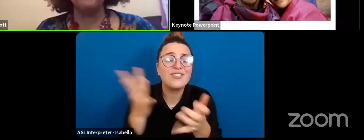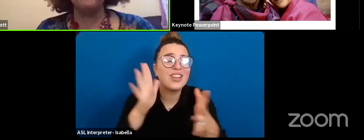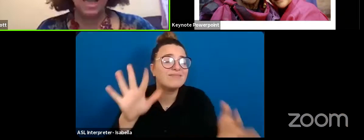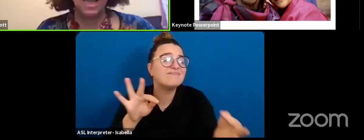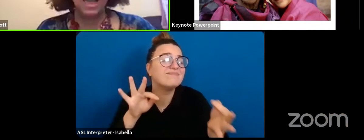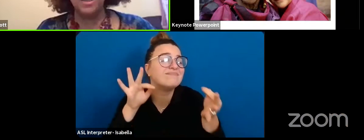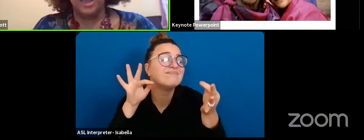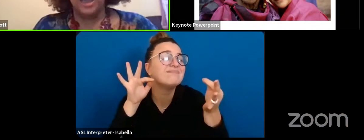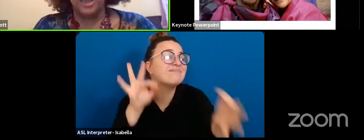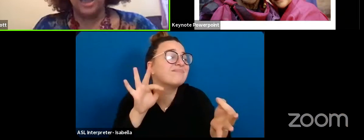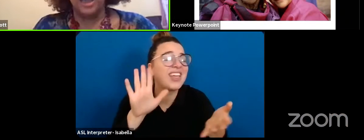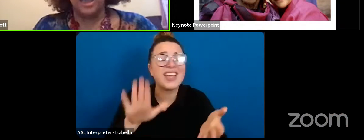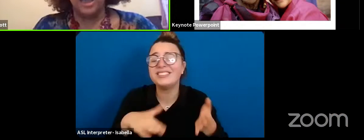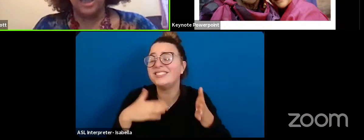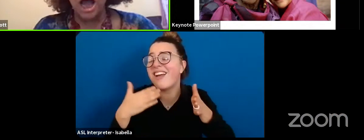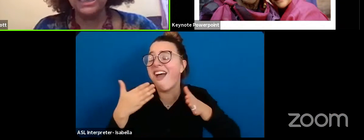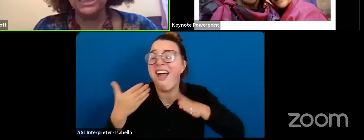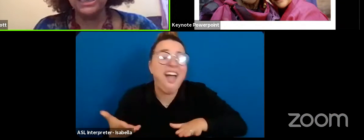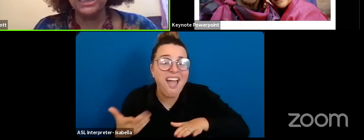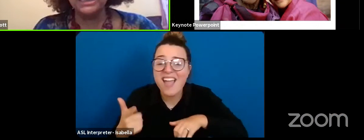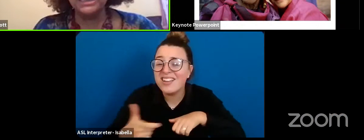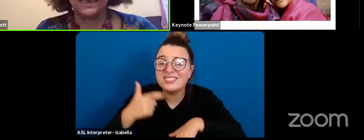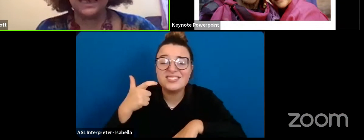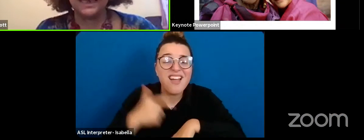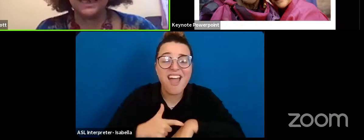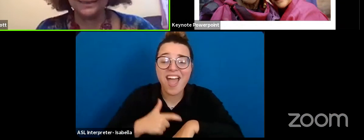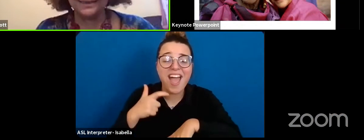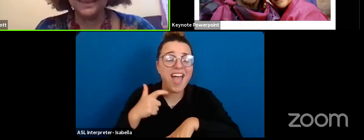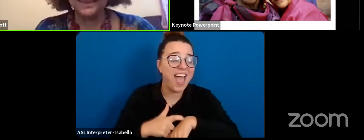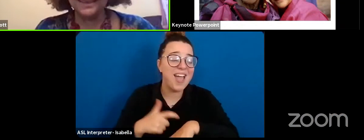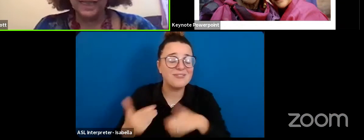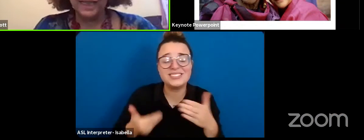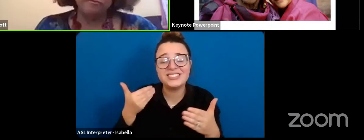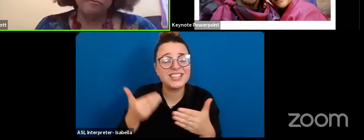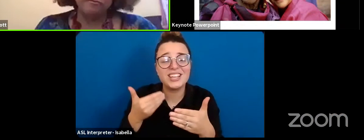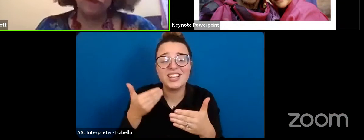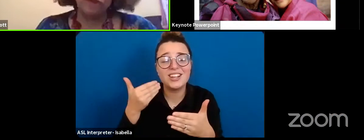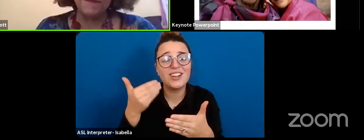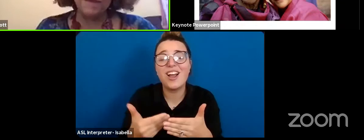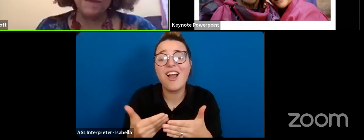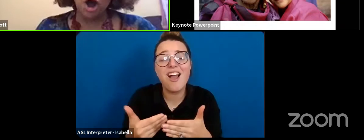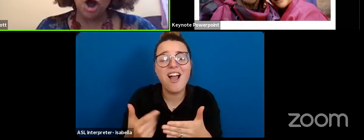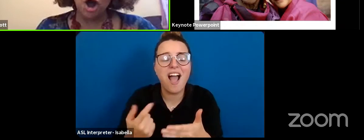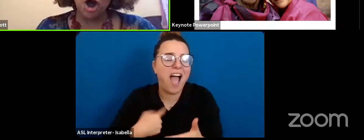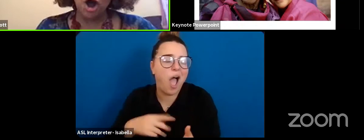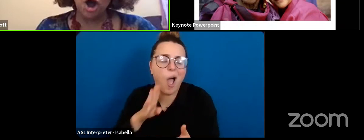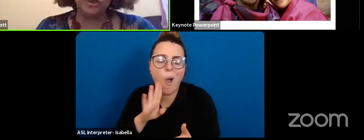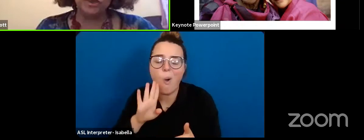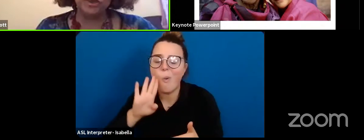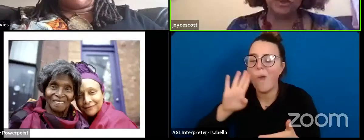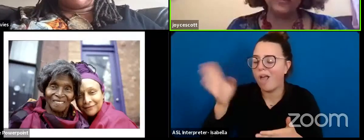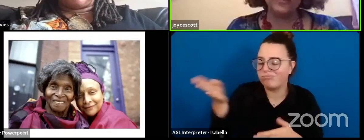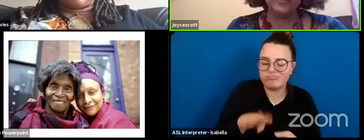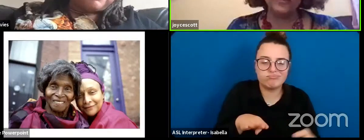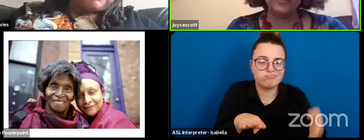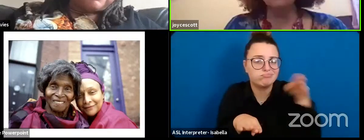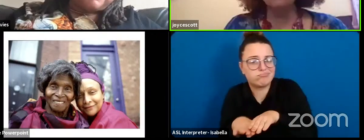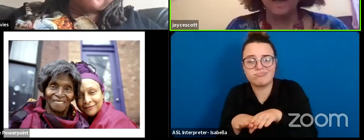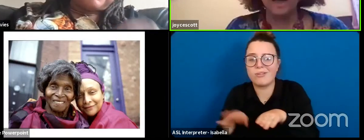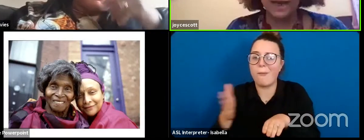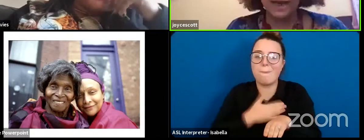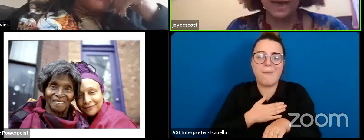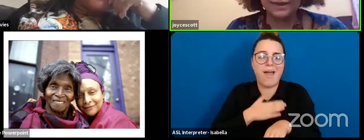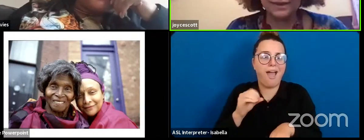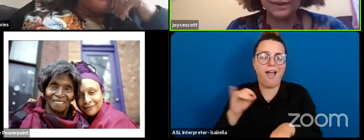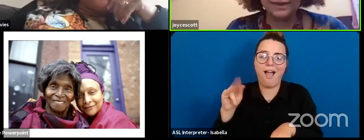if dying time is near, then bundle up my coffin, cause it's cold